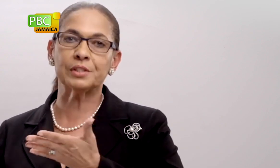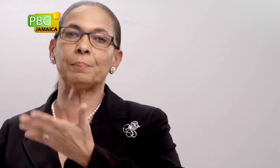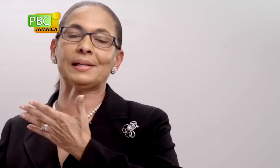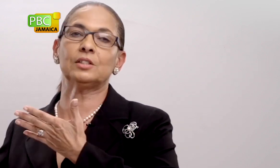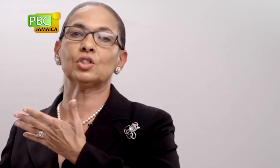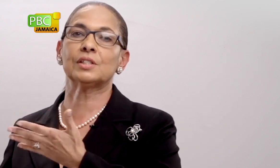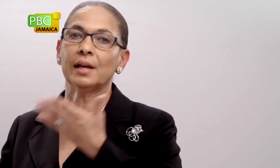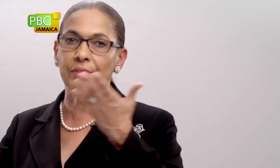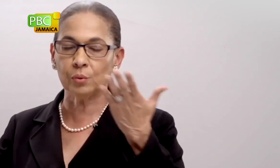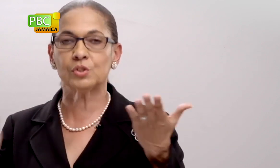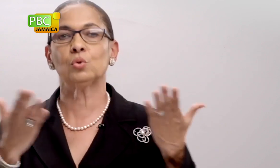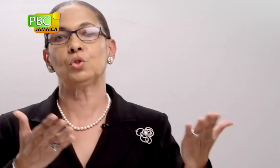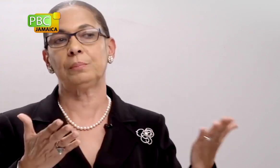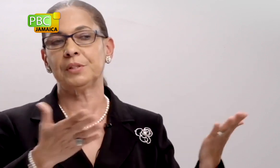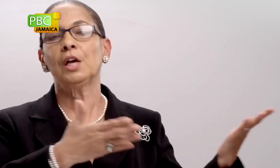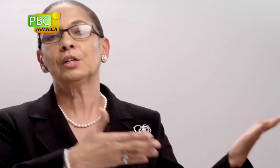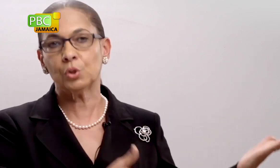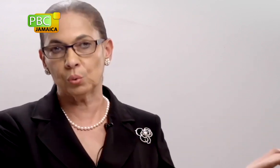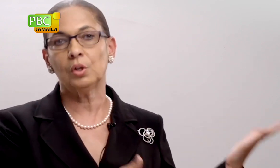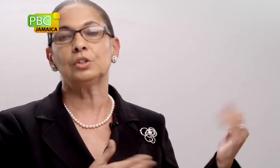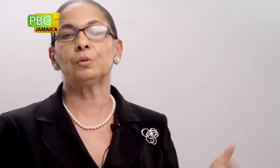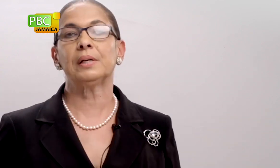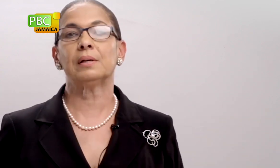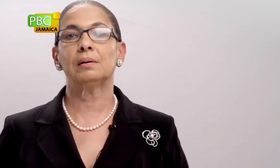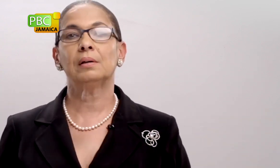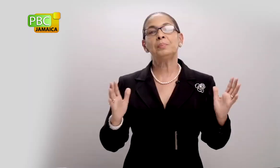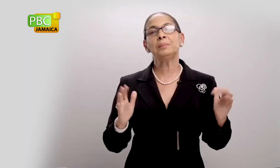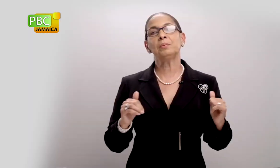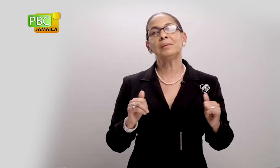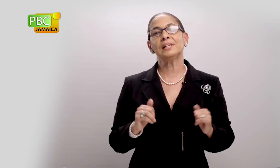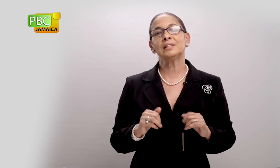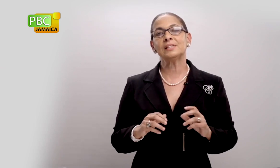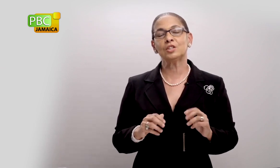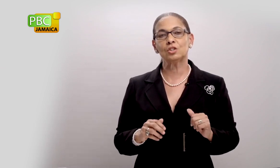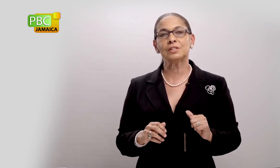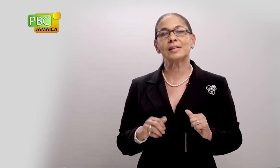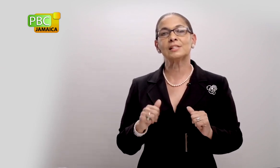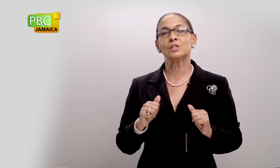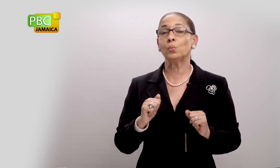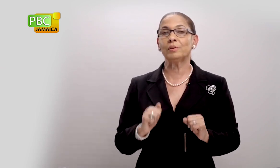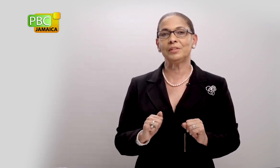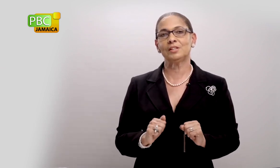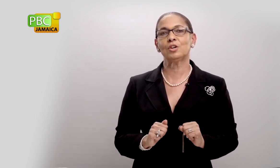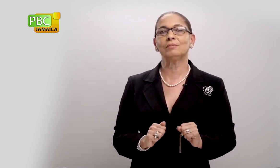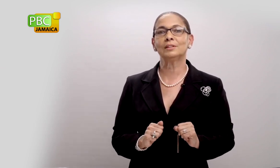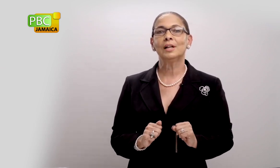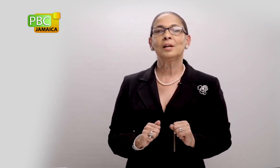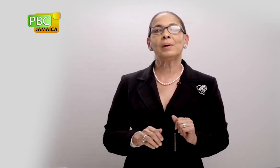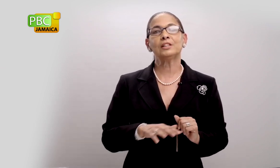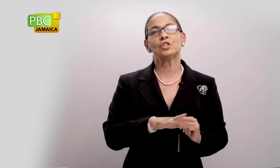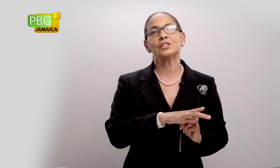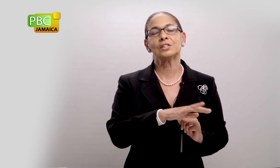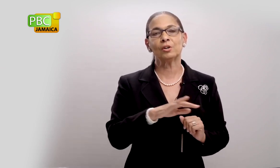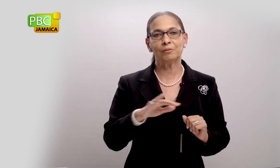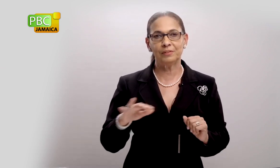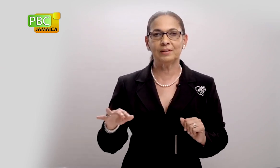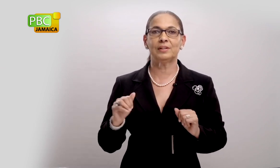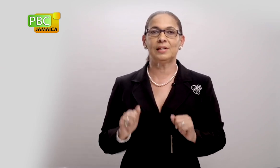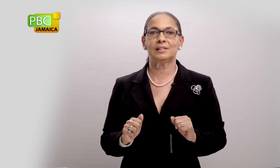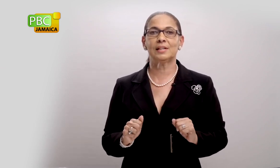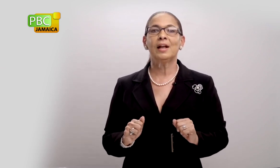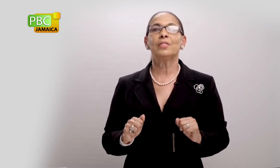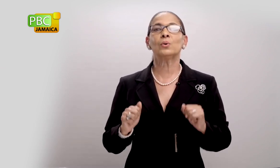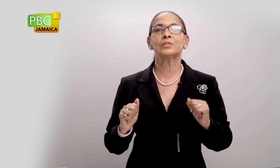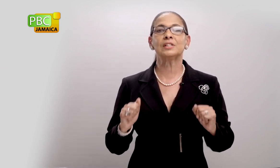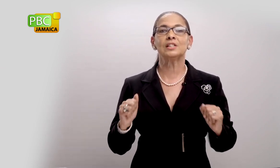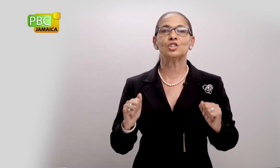and deportment, always composed, quick to build up, no tearing down. Even in the end, as she